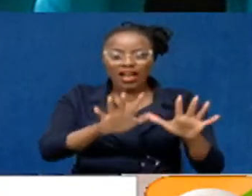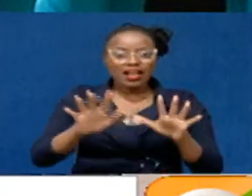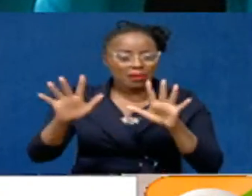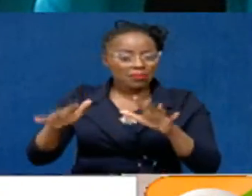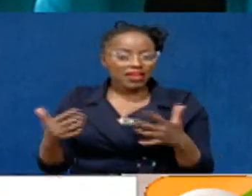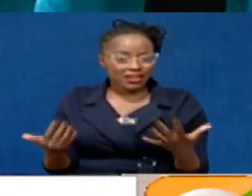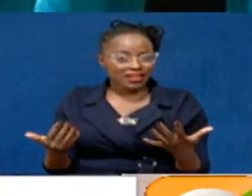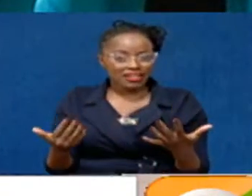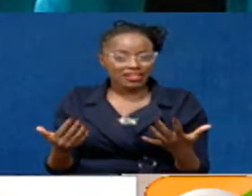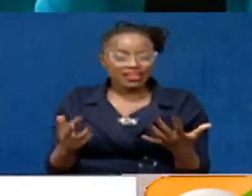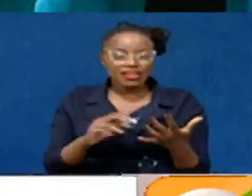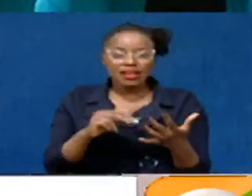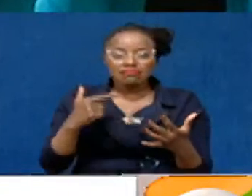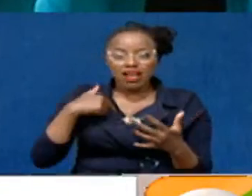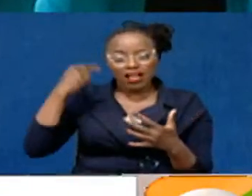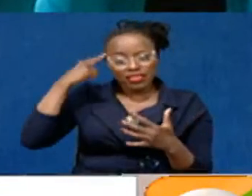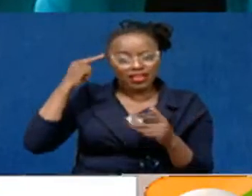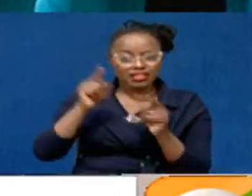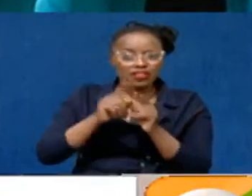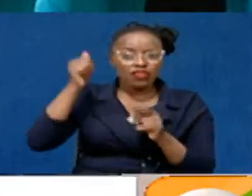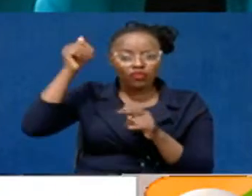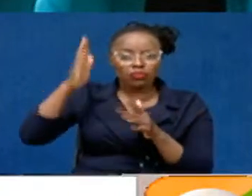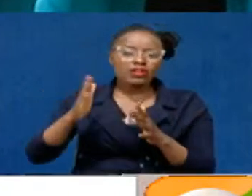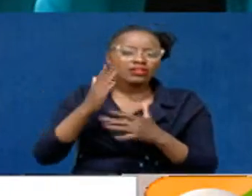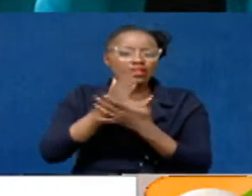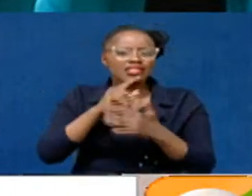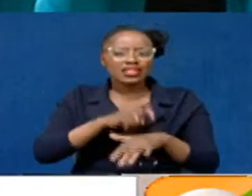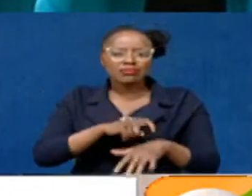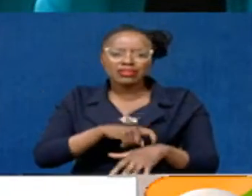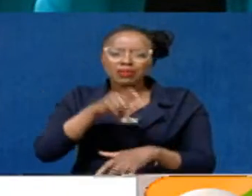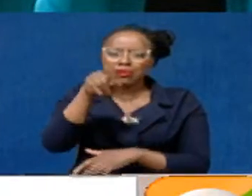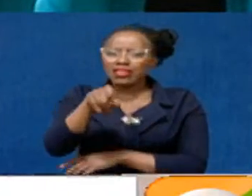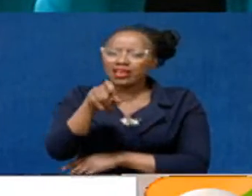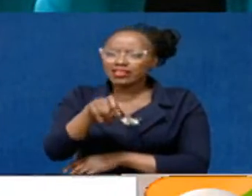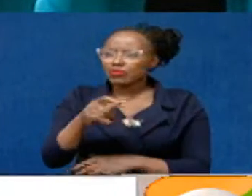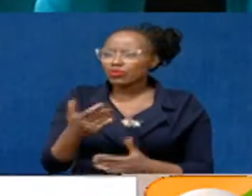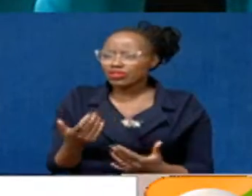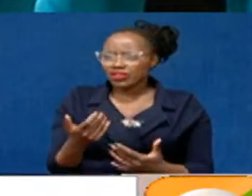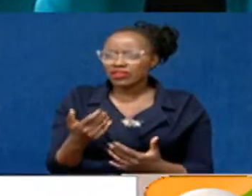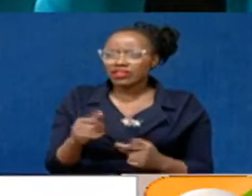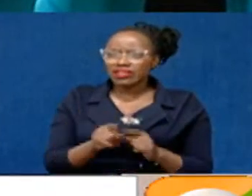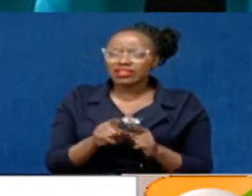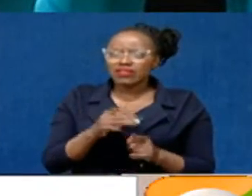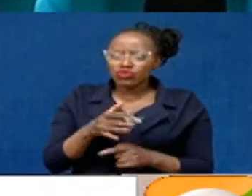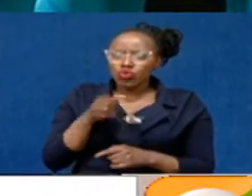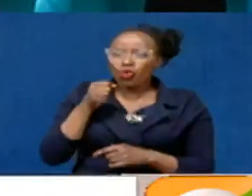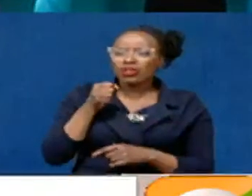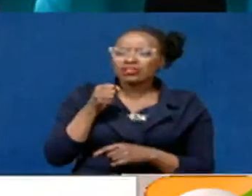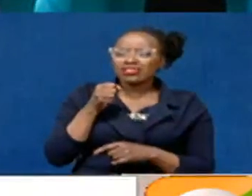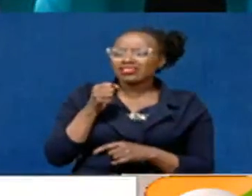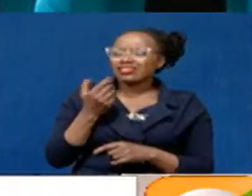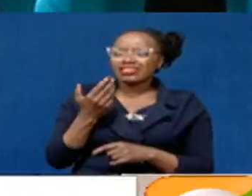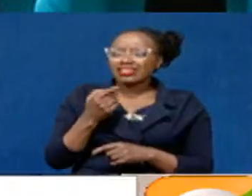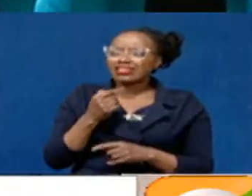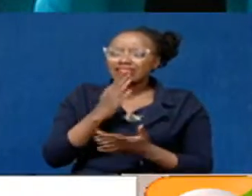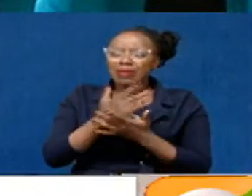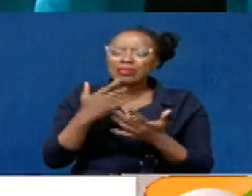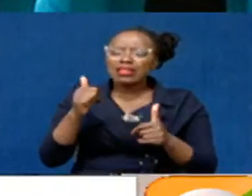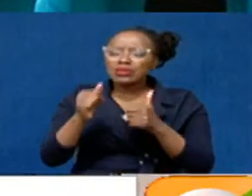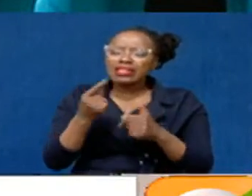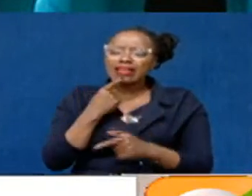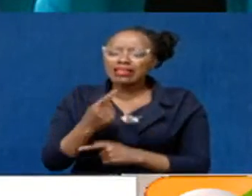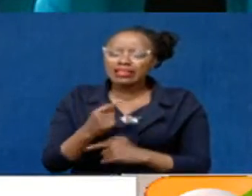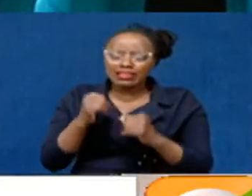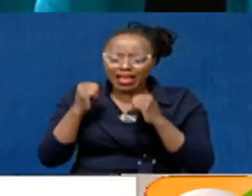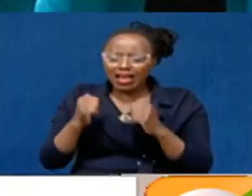rally. So I think politicians sometimes should hold back on some of these things that they say